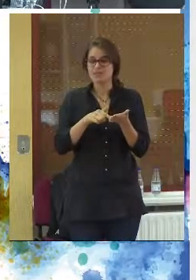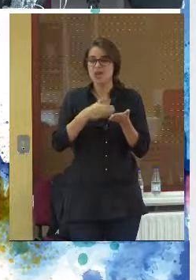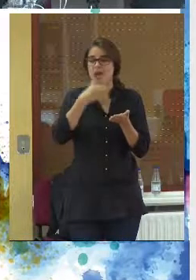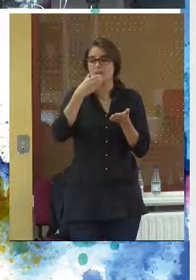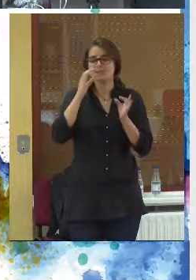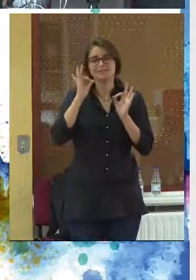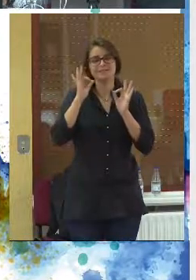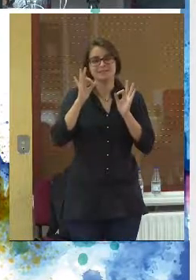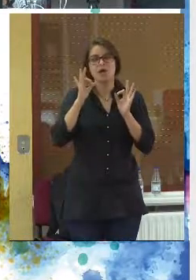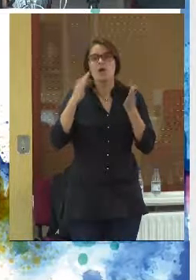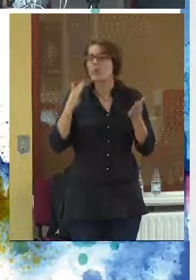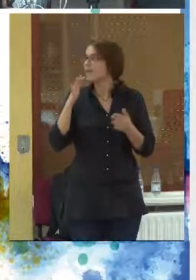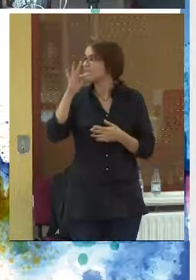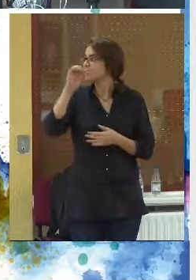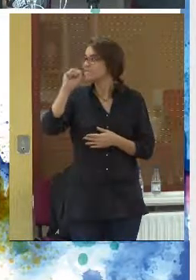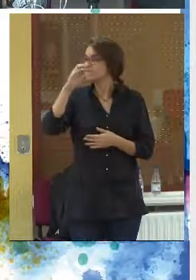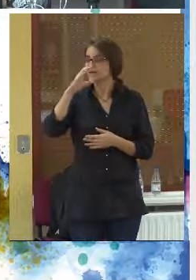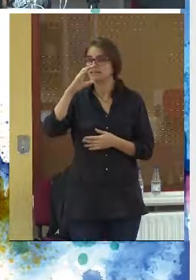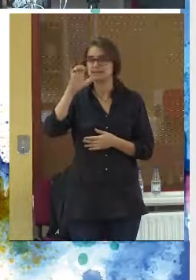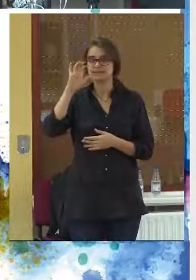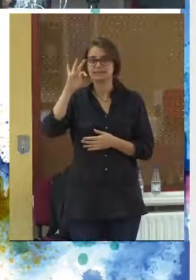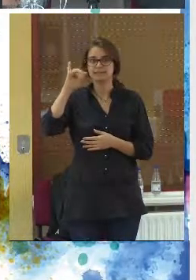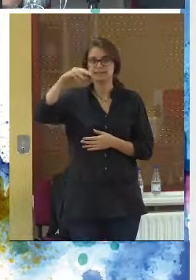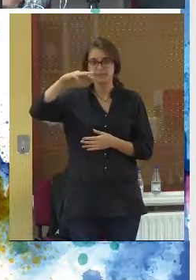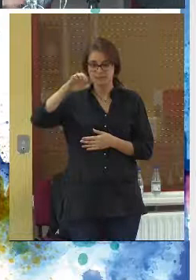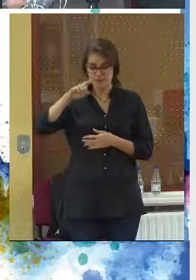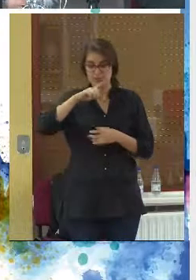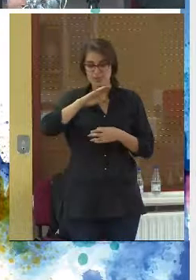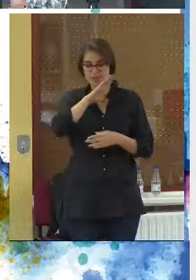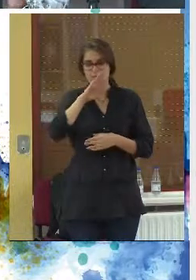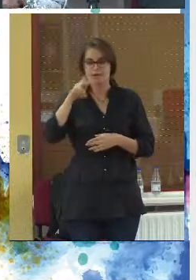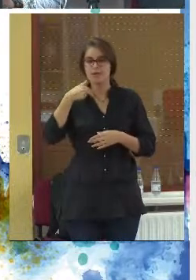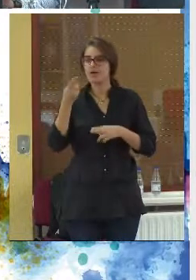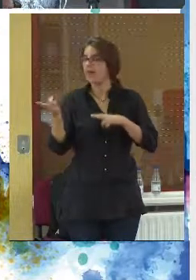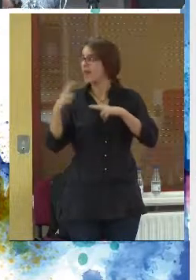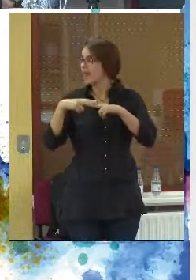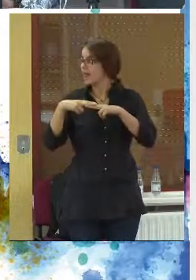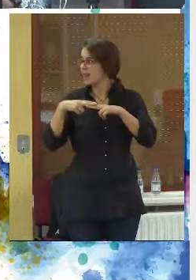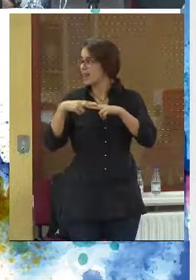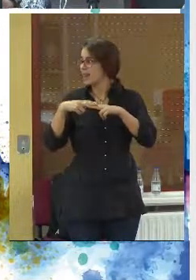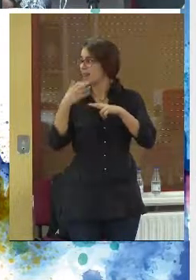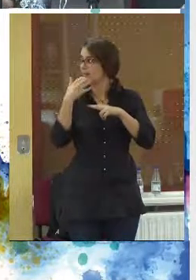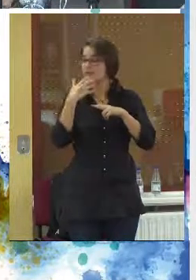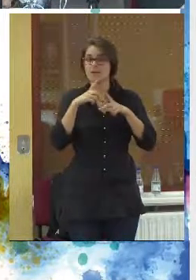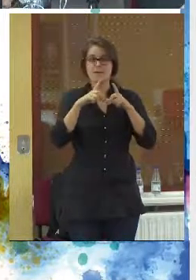good functionality because you've got FaceTime with iPad. And with this link, just by clicking this link,